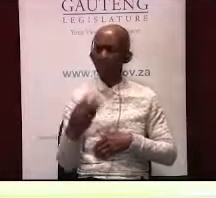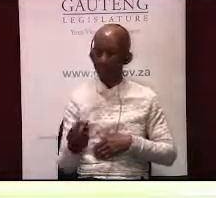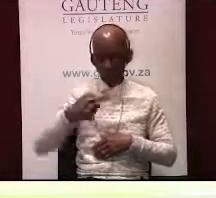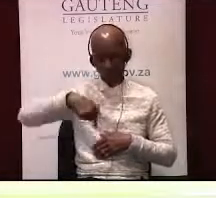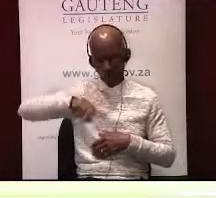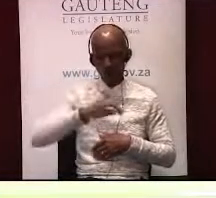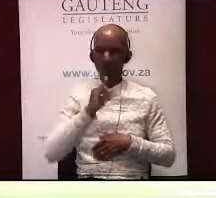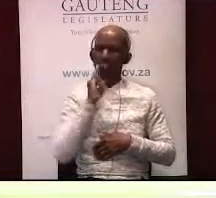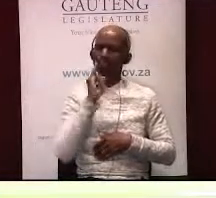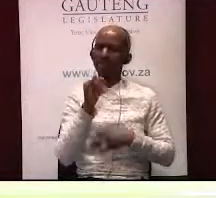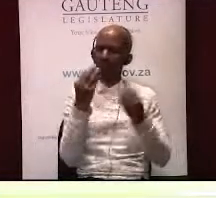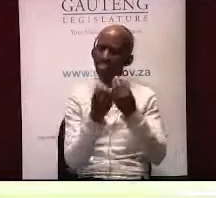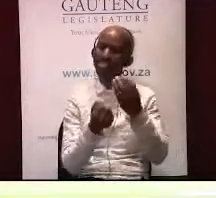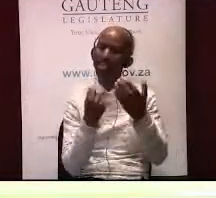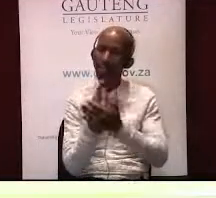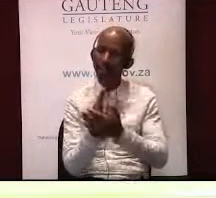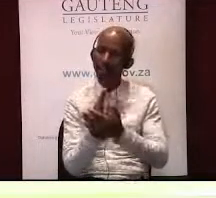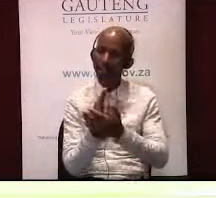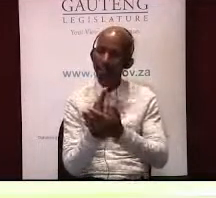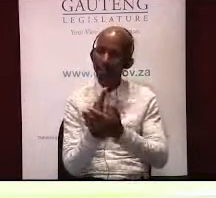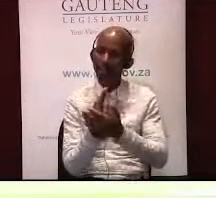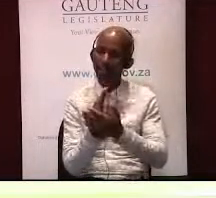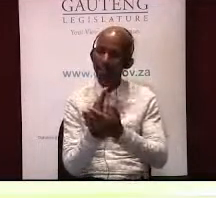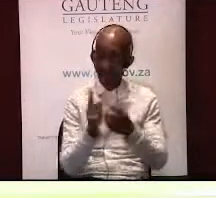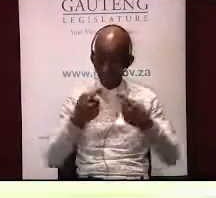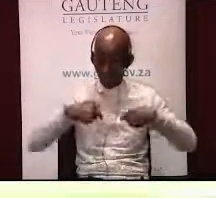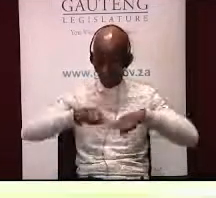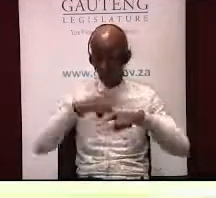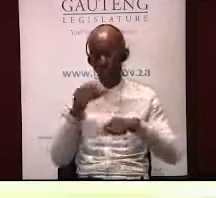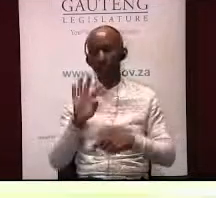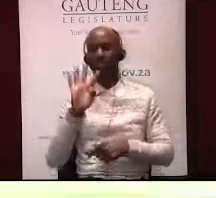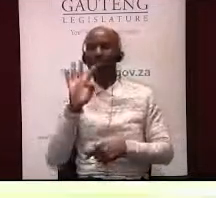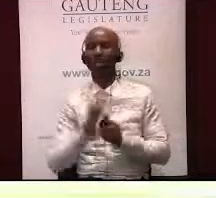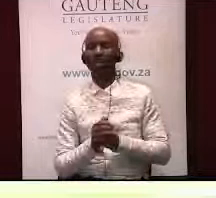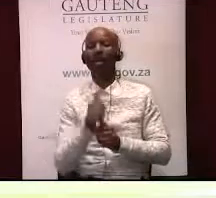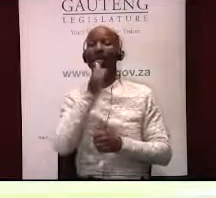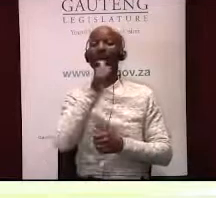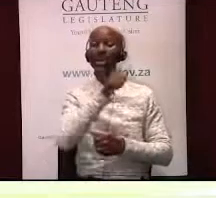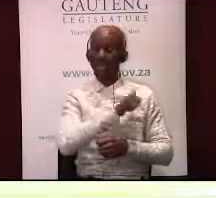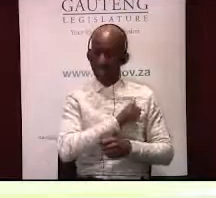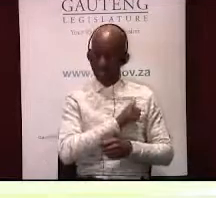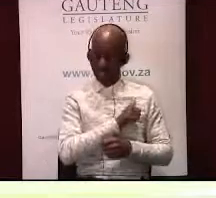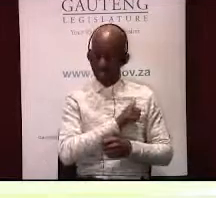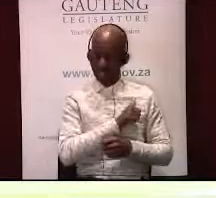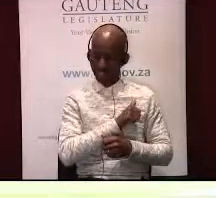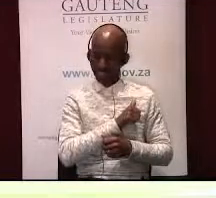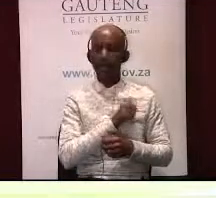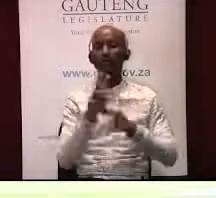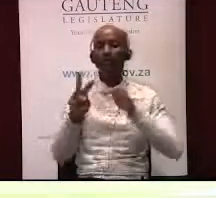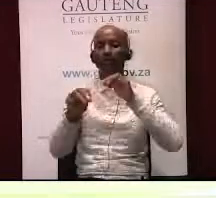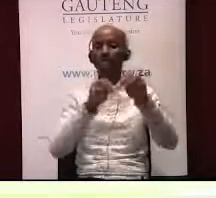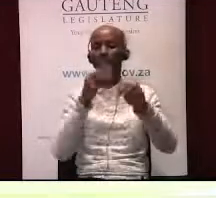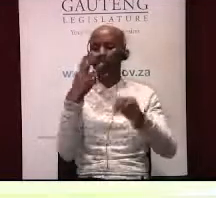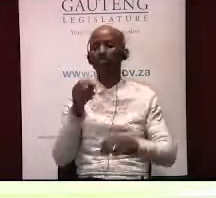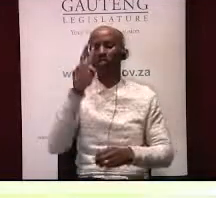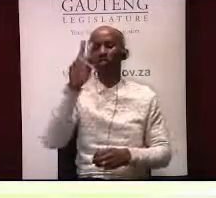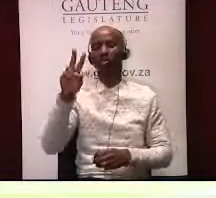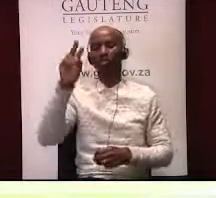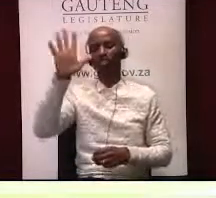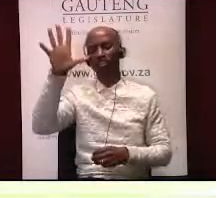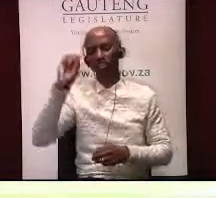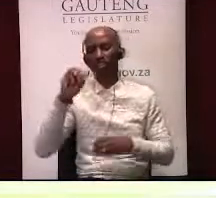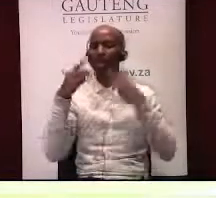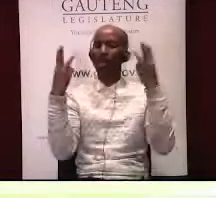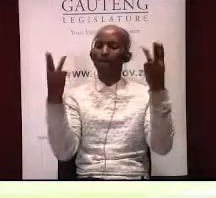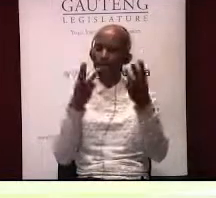these atrocities happening. We have fortunately managed to have 250